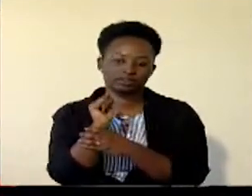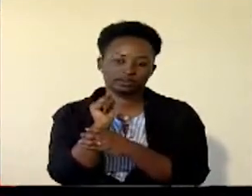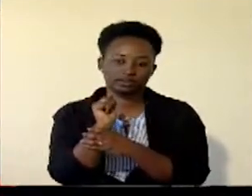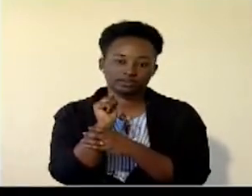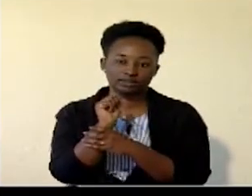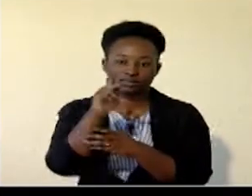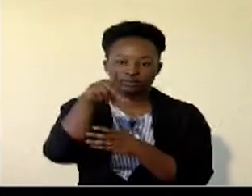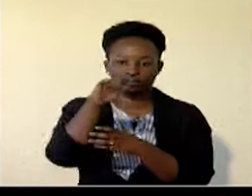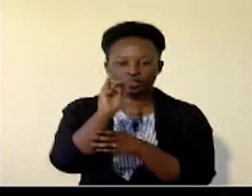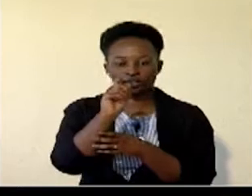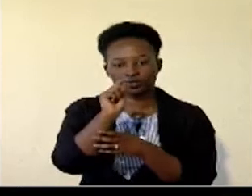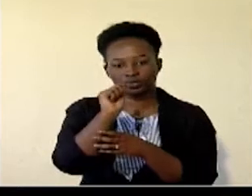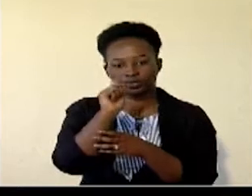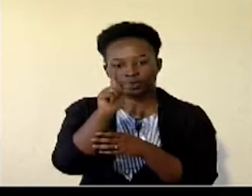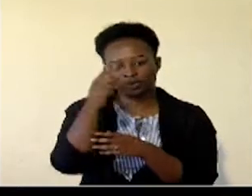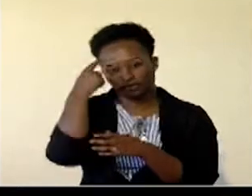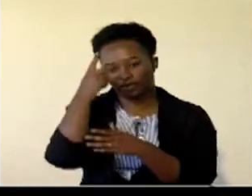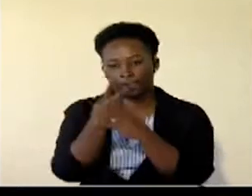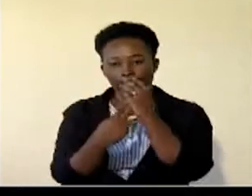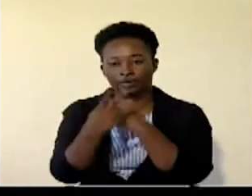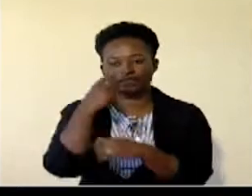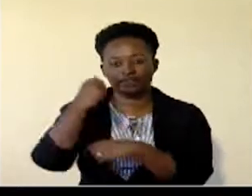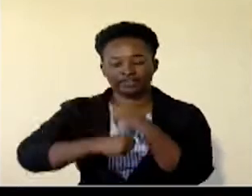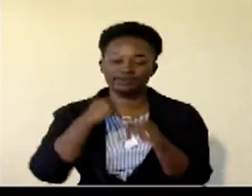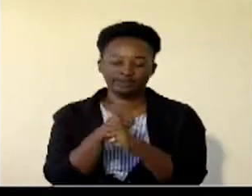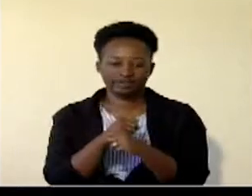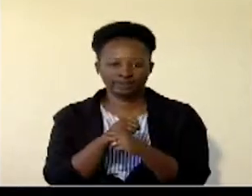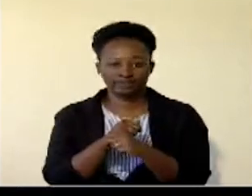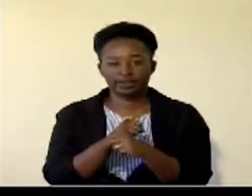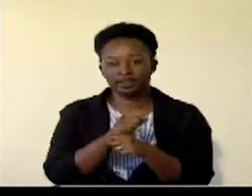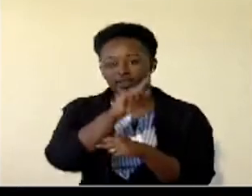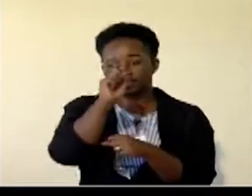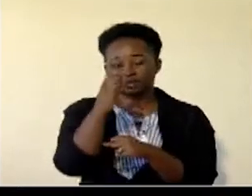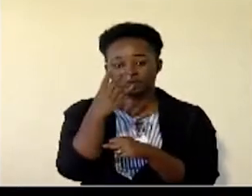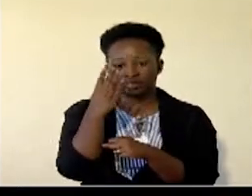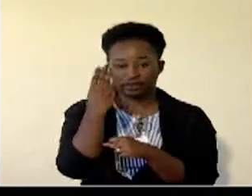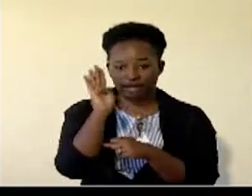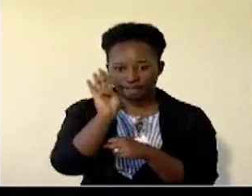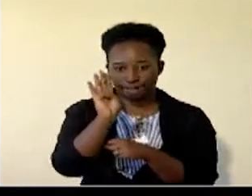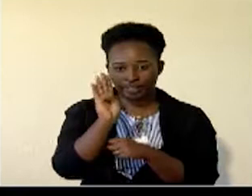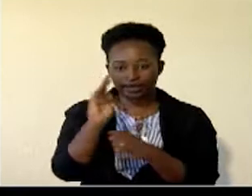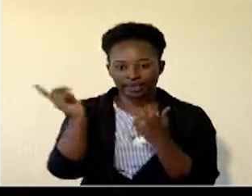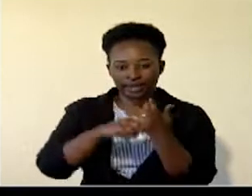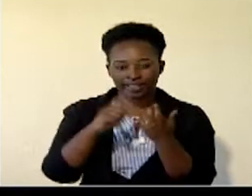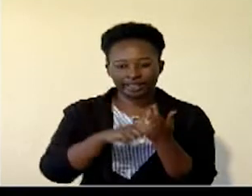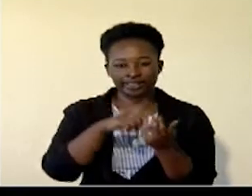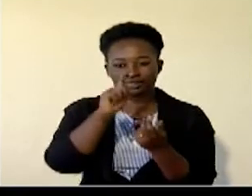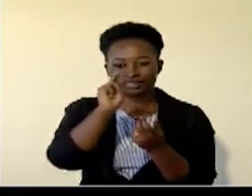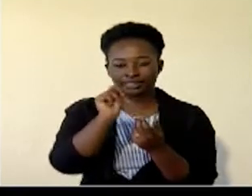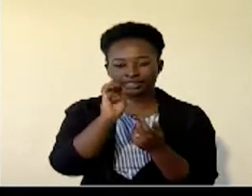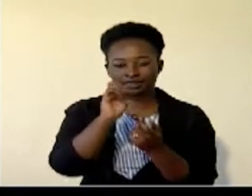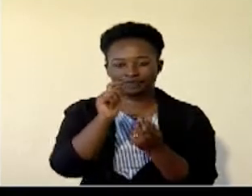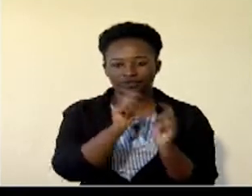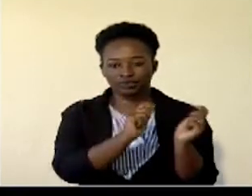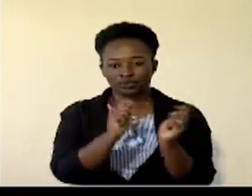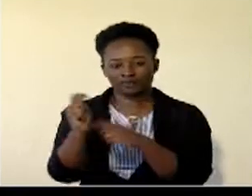net capital flow for both years. Part B, calculate the net transfers for